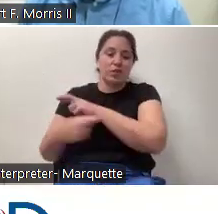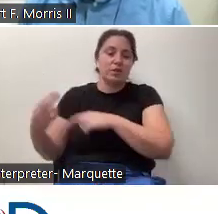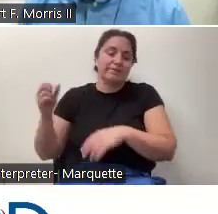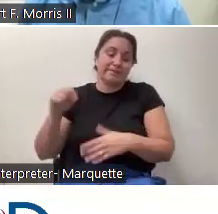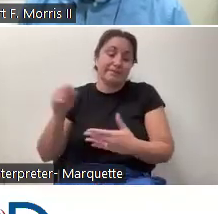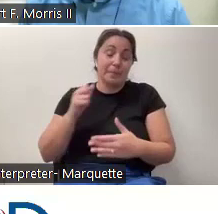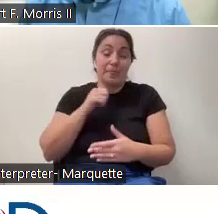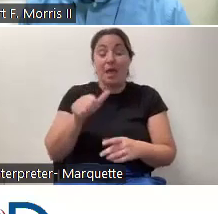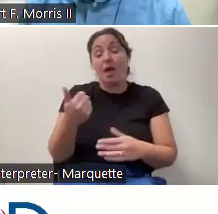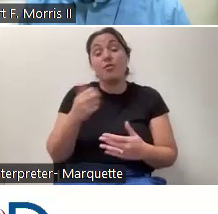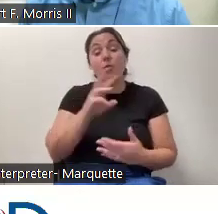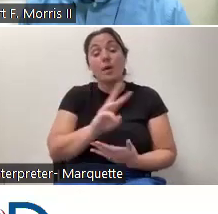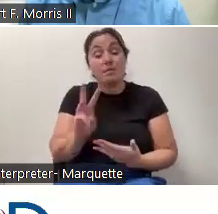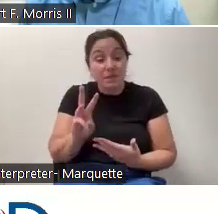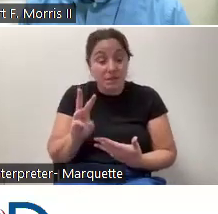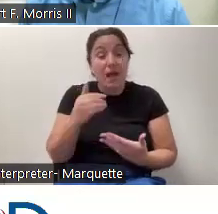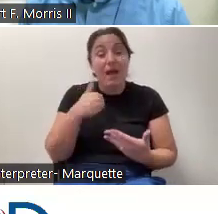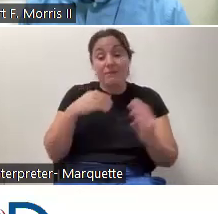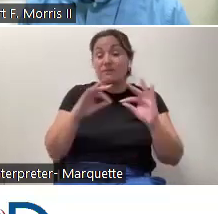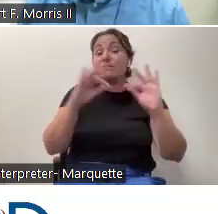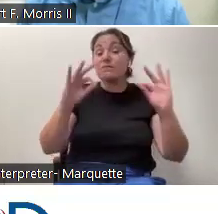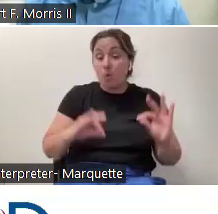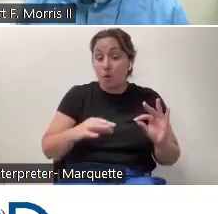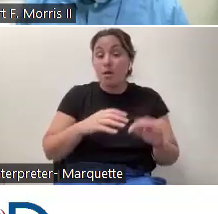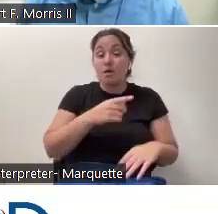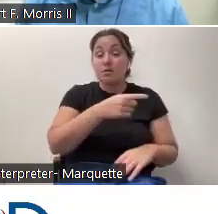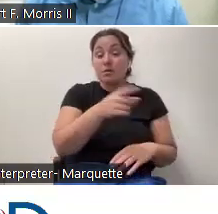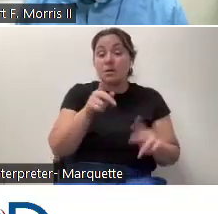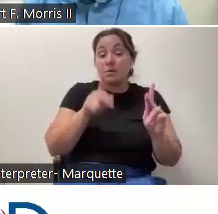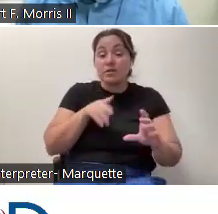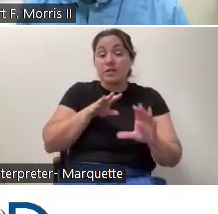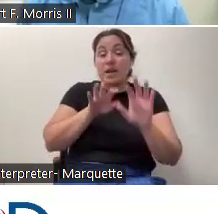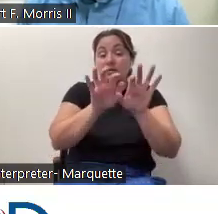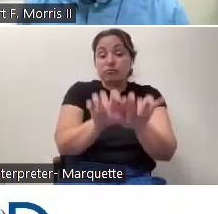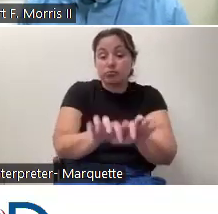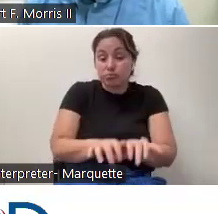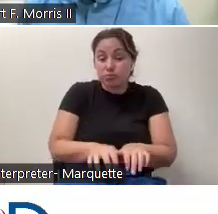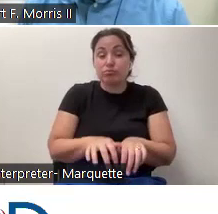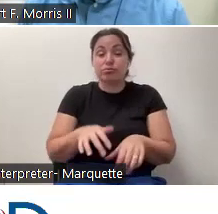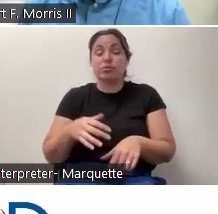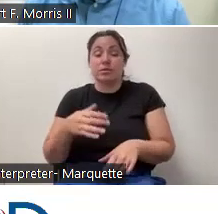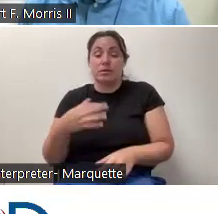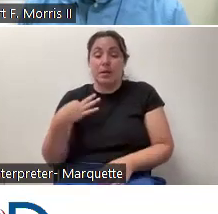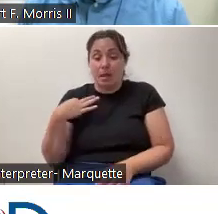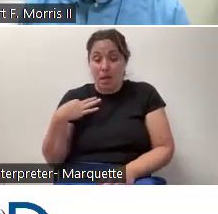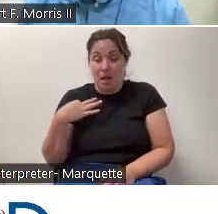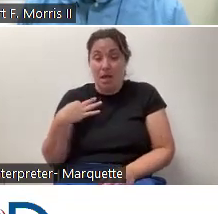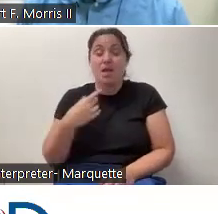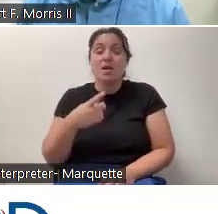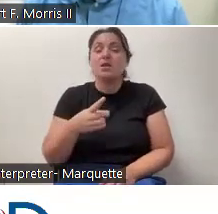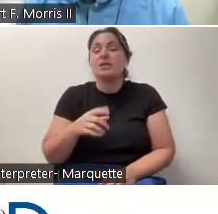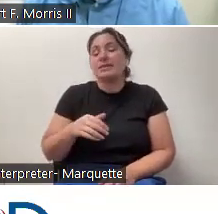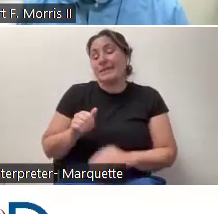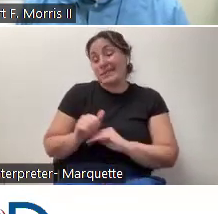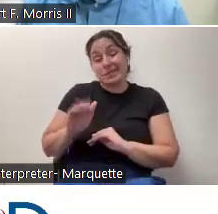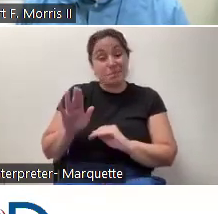website. So we have forms on our website that people can fill out to apply to specific programs. People can submit their